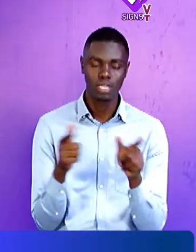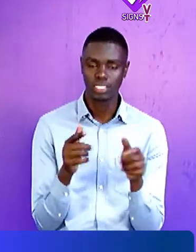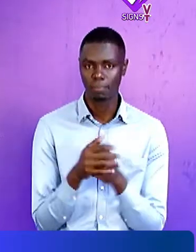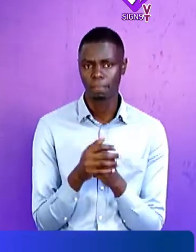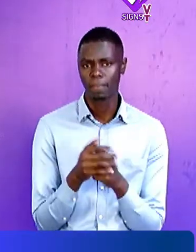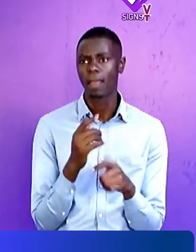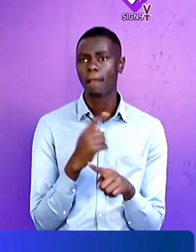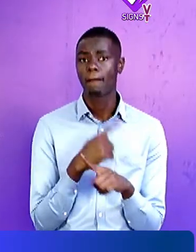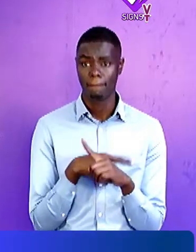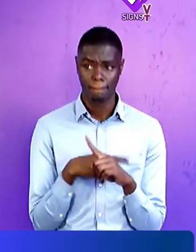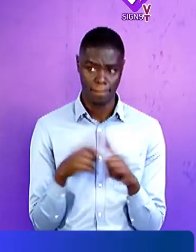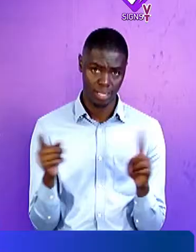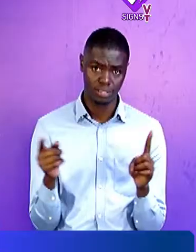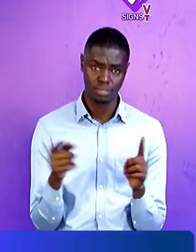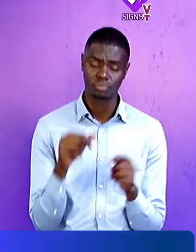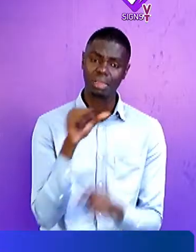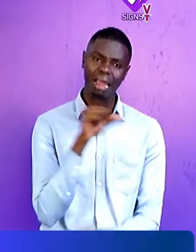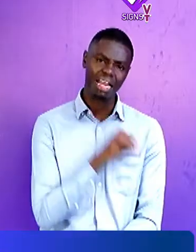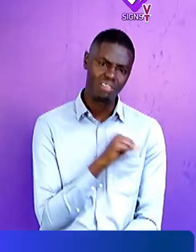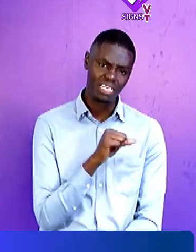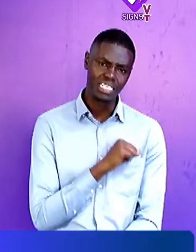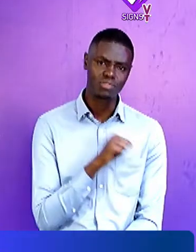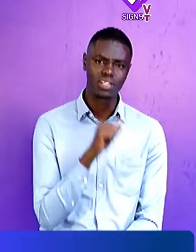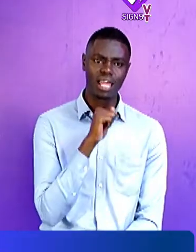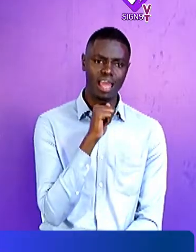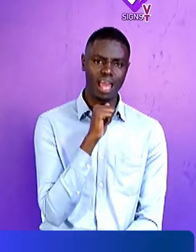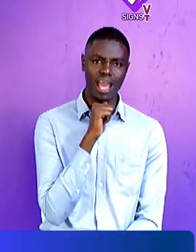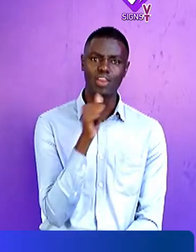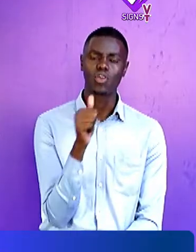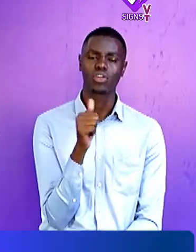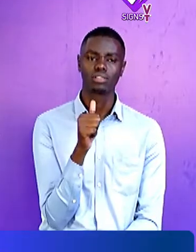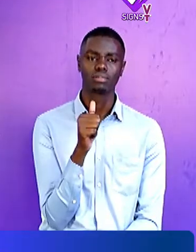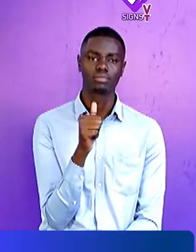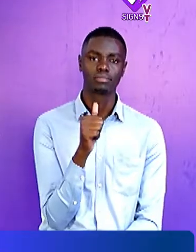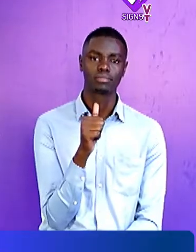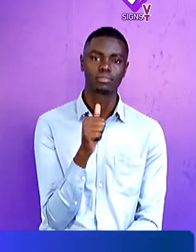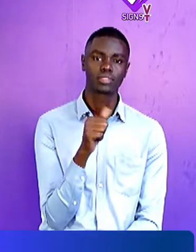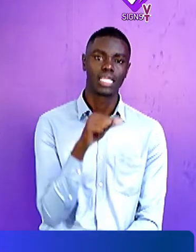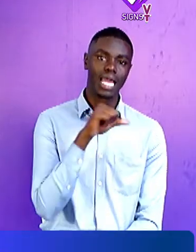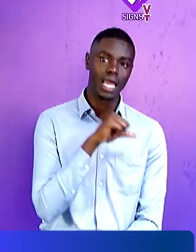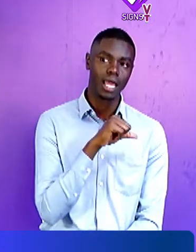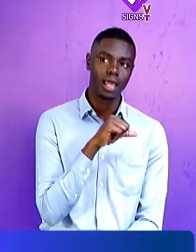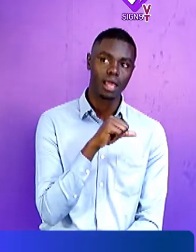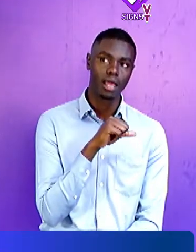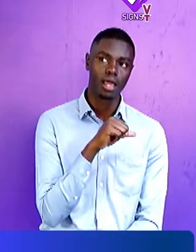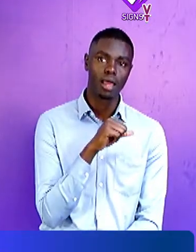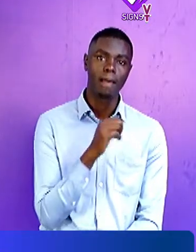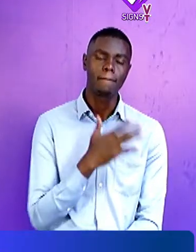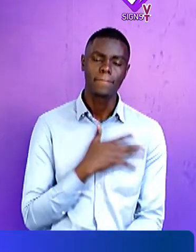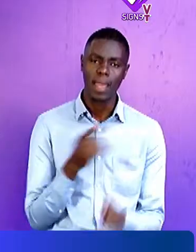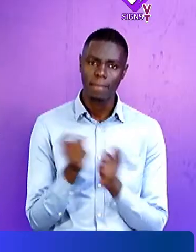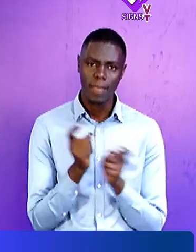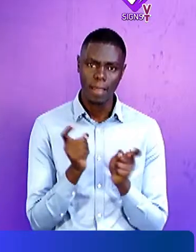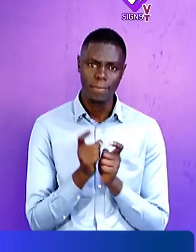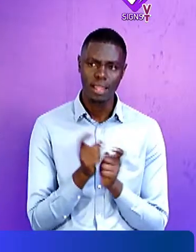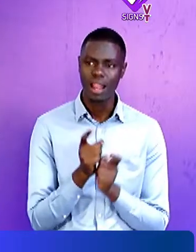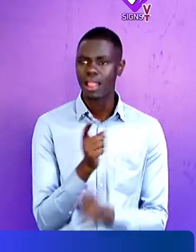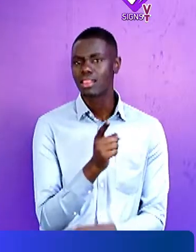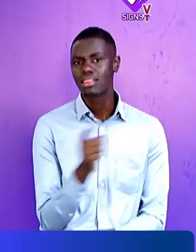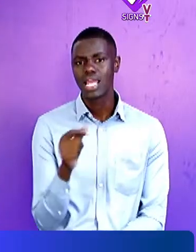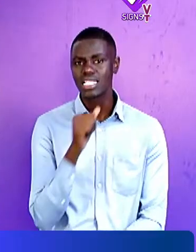trying to say those advantages are not... exploited. No. My pen is that these are